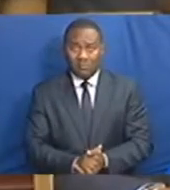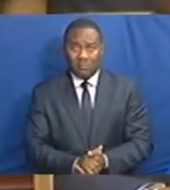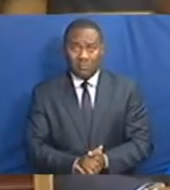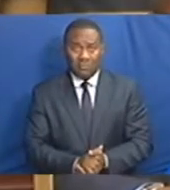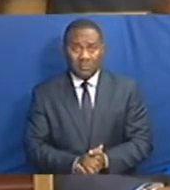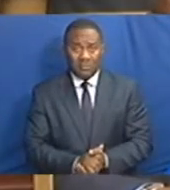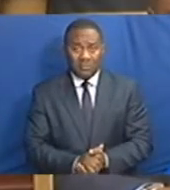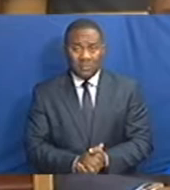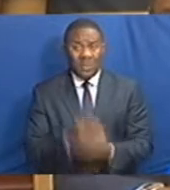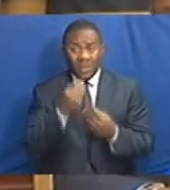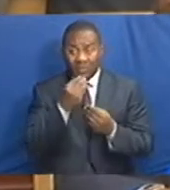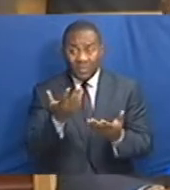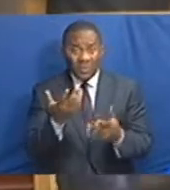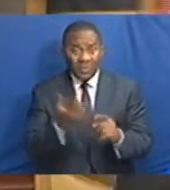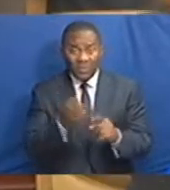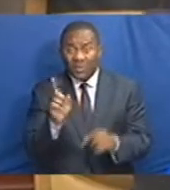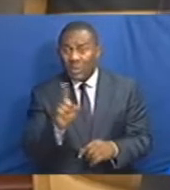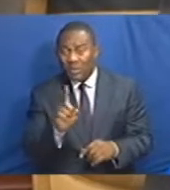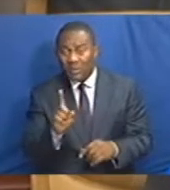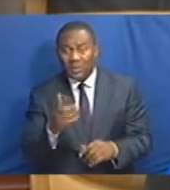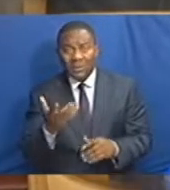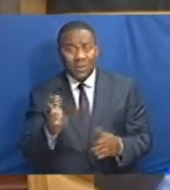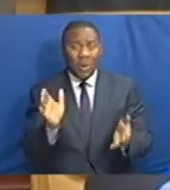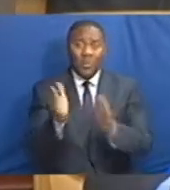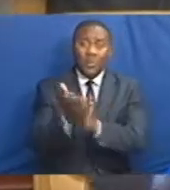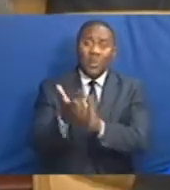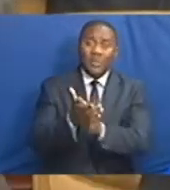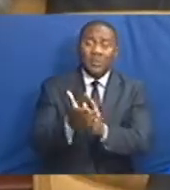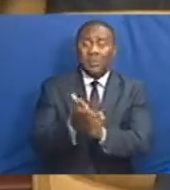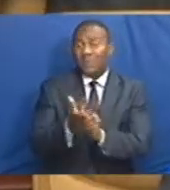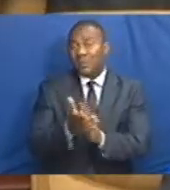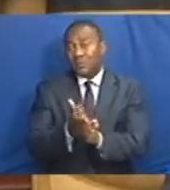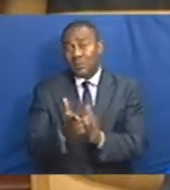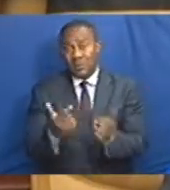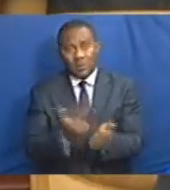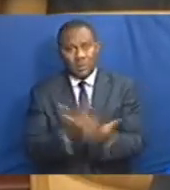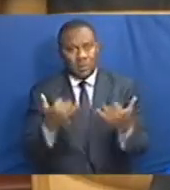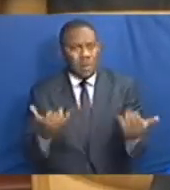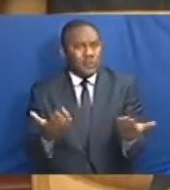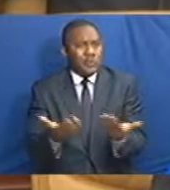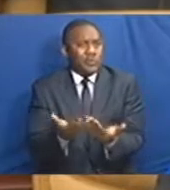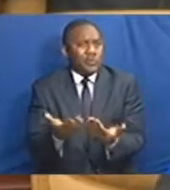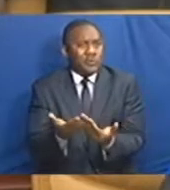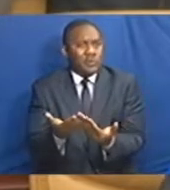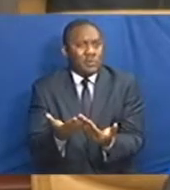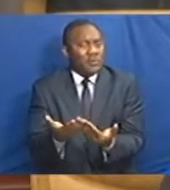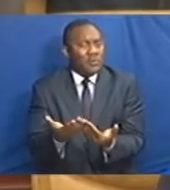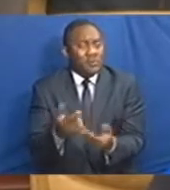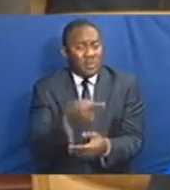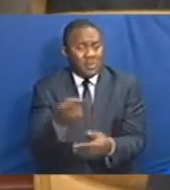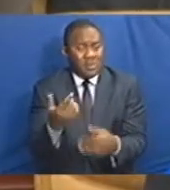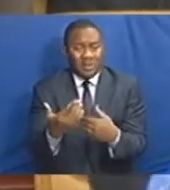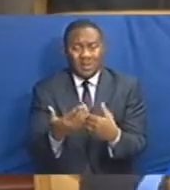the figures with which they are singing our praises? Now we are in a global village. People can Google.